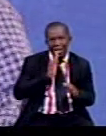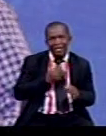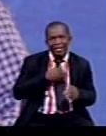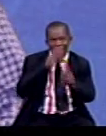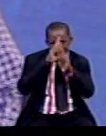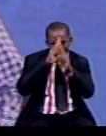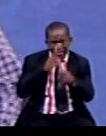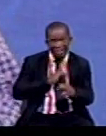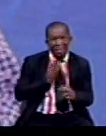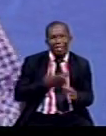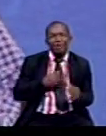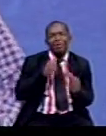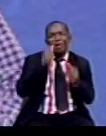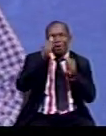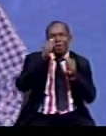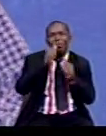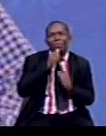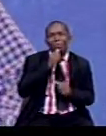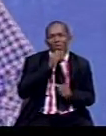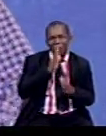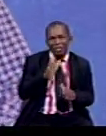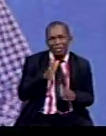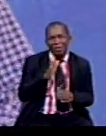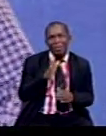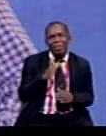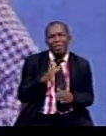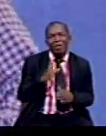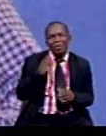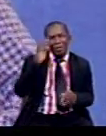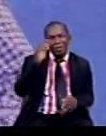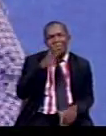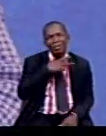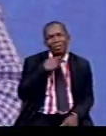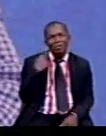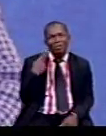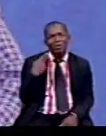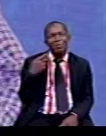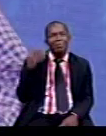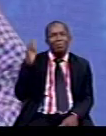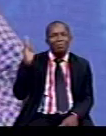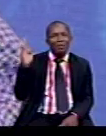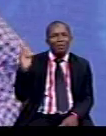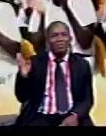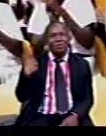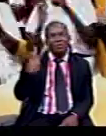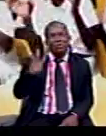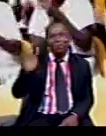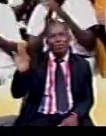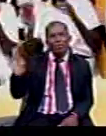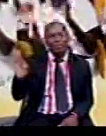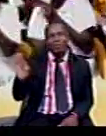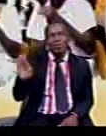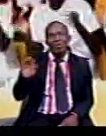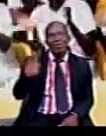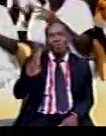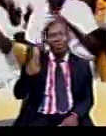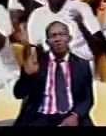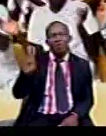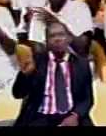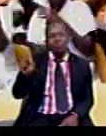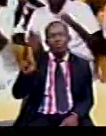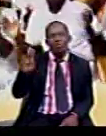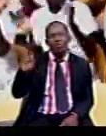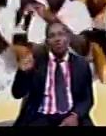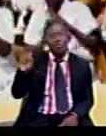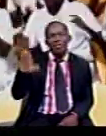Mrs. W.F. KUMUYI. Let's honor our father and our mama for the great work